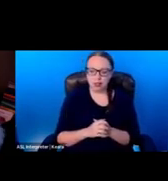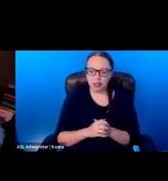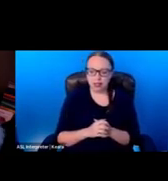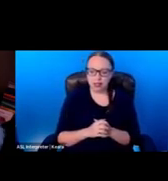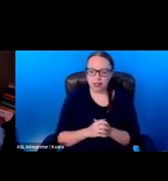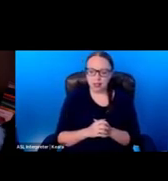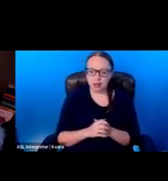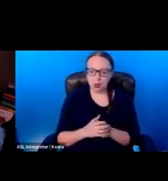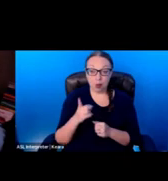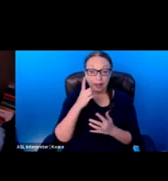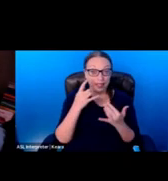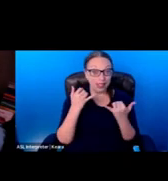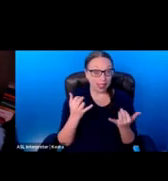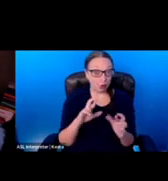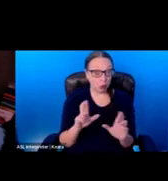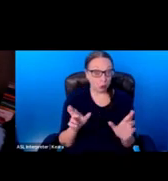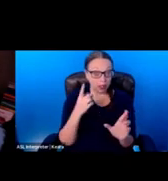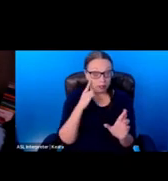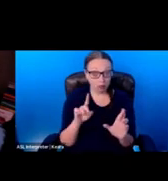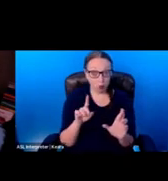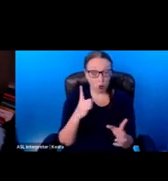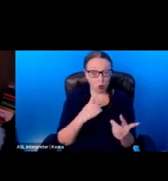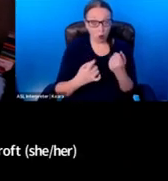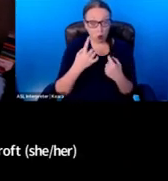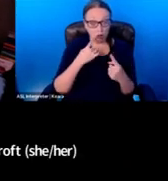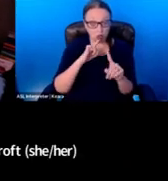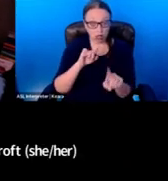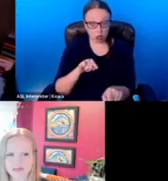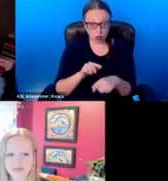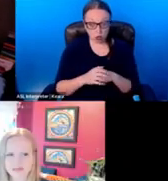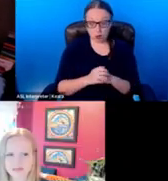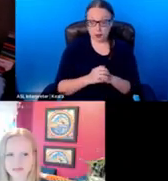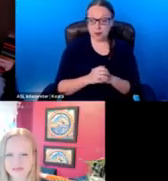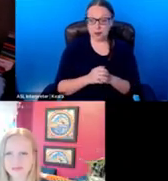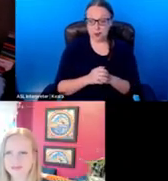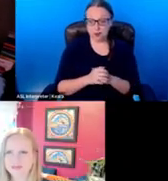And I think now we're ready to potentially do some questions and answers.